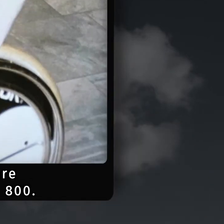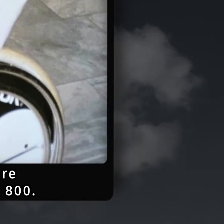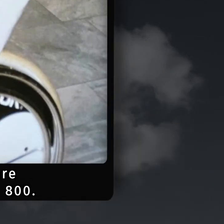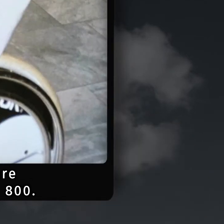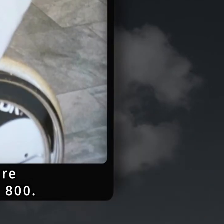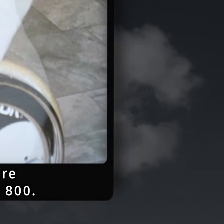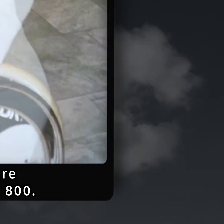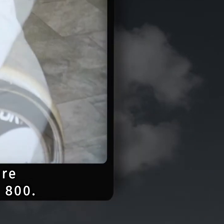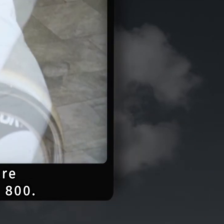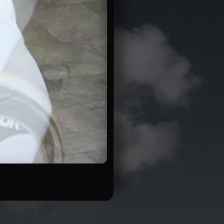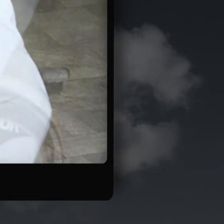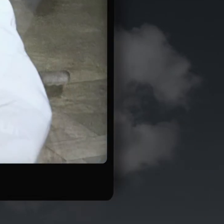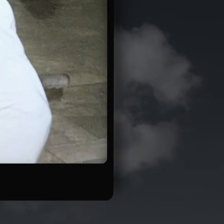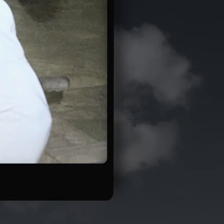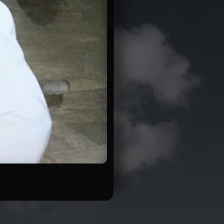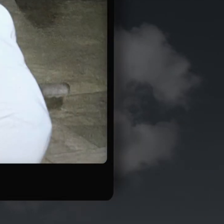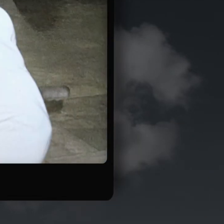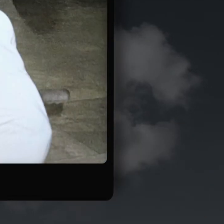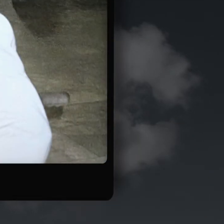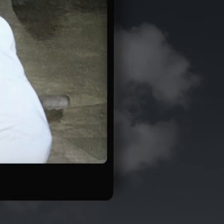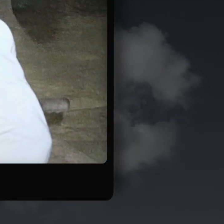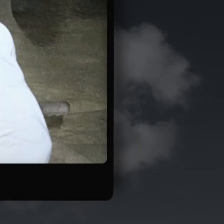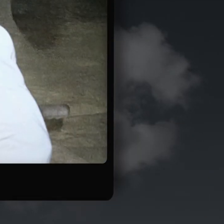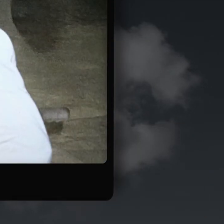languta 1,800